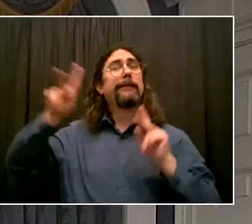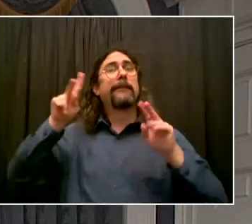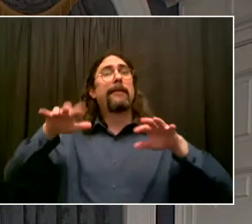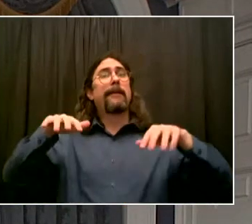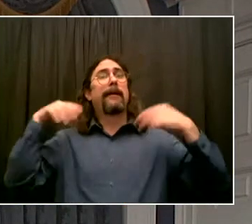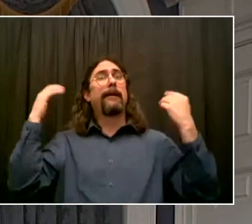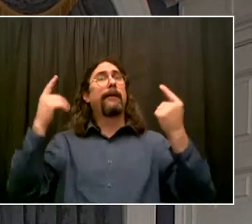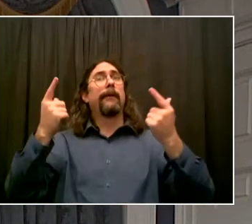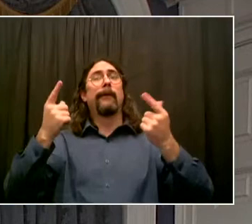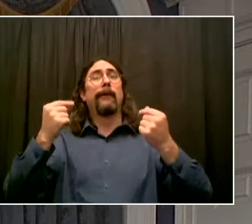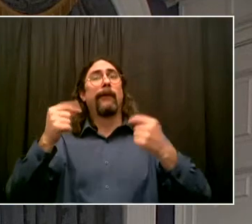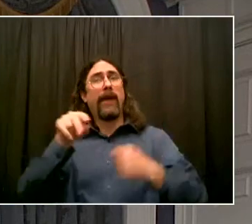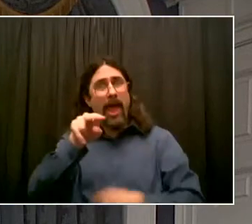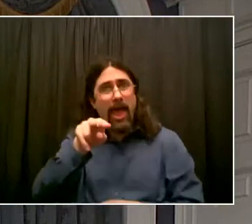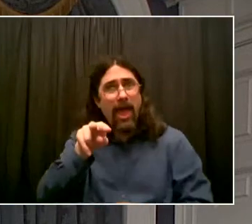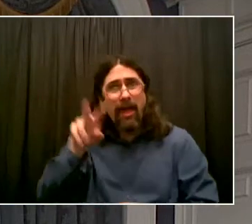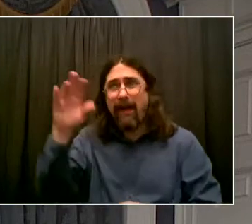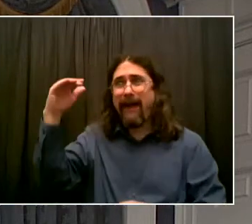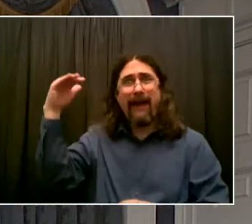are important?